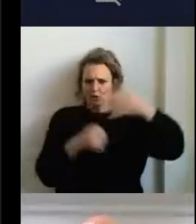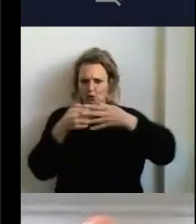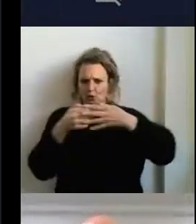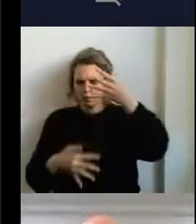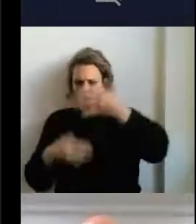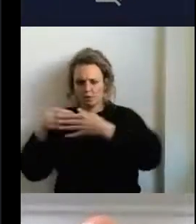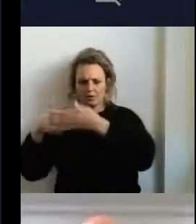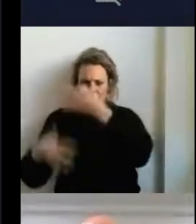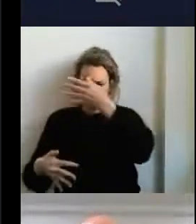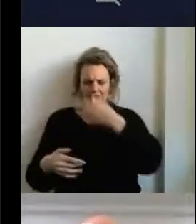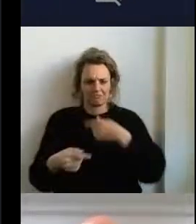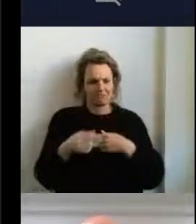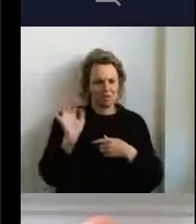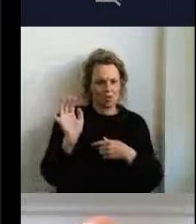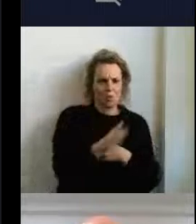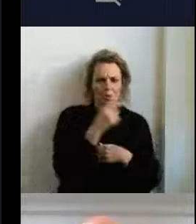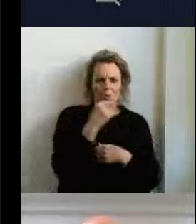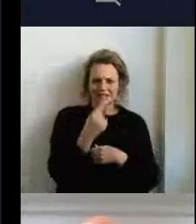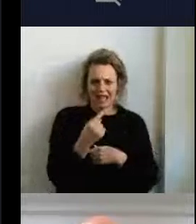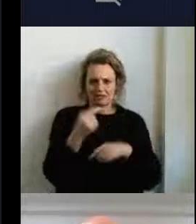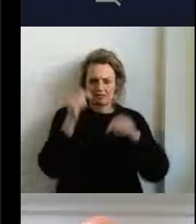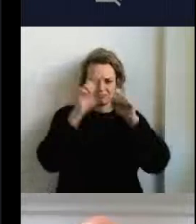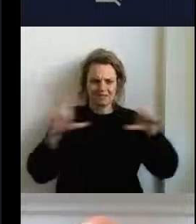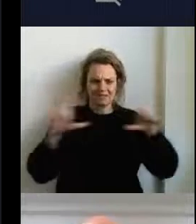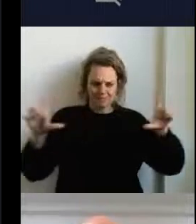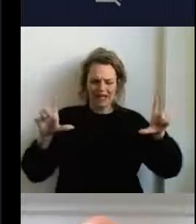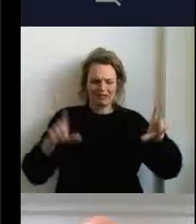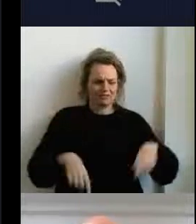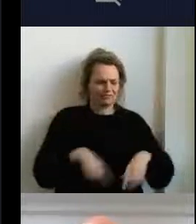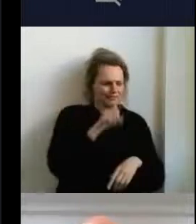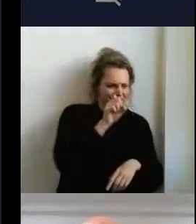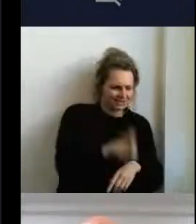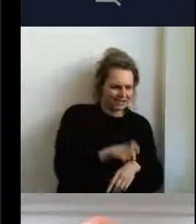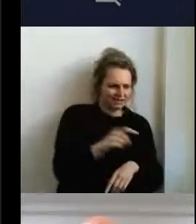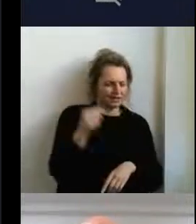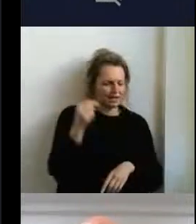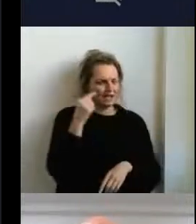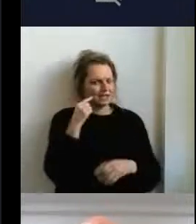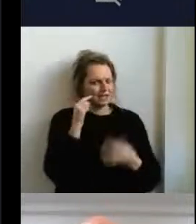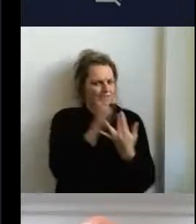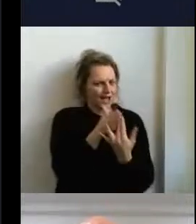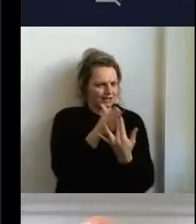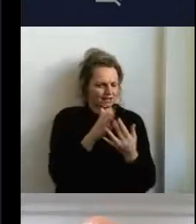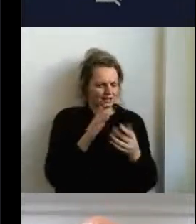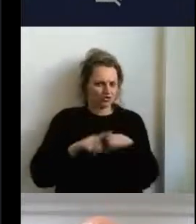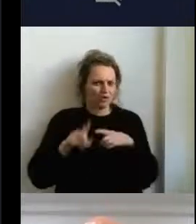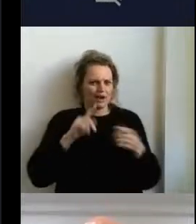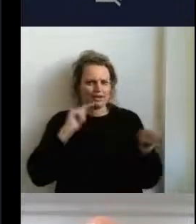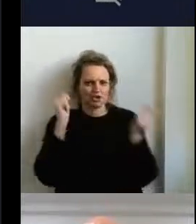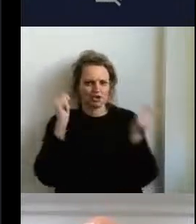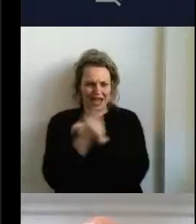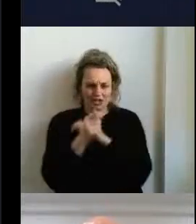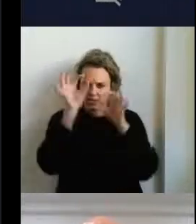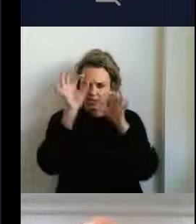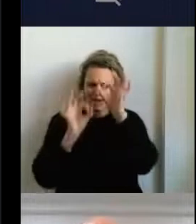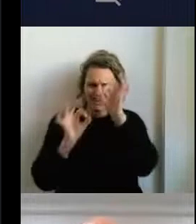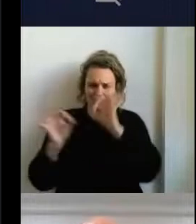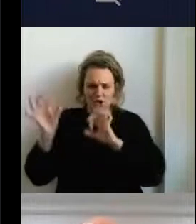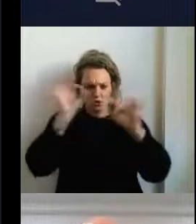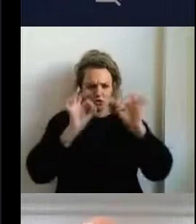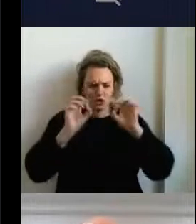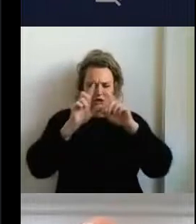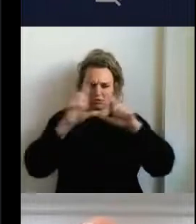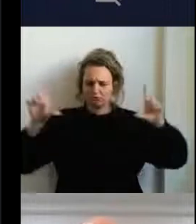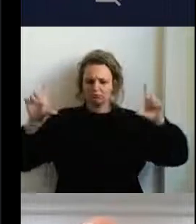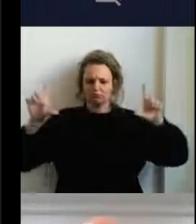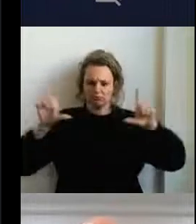said display. So we would have people going to ease of access, clicking on display, trying to change their resolution, but that's not necessarily what it was. So we got rid